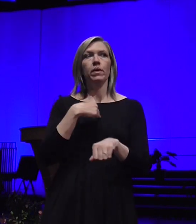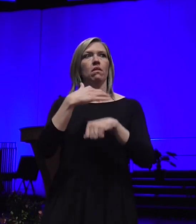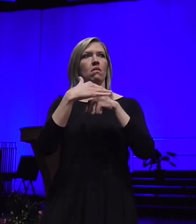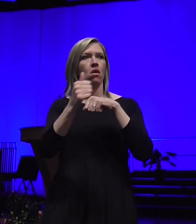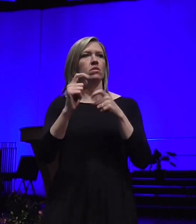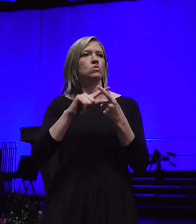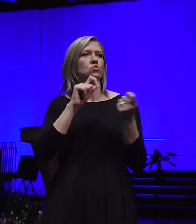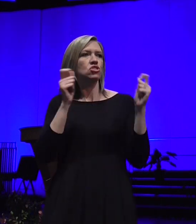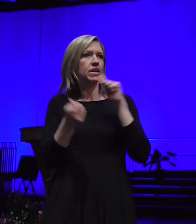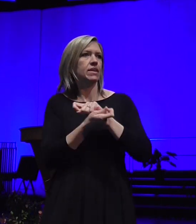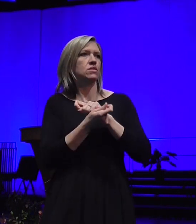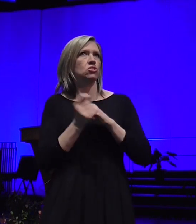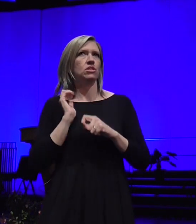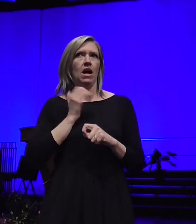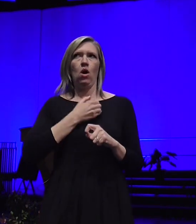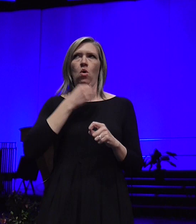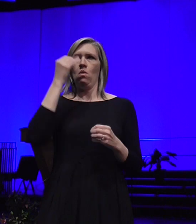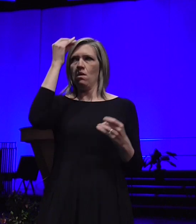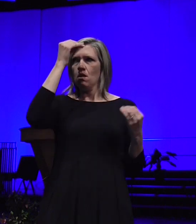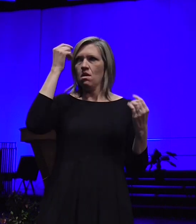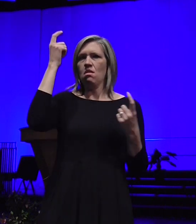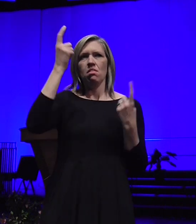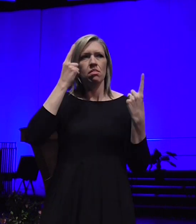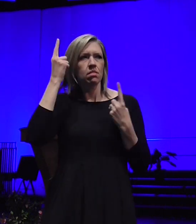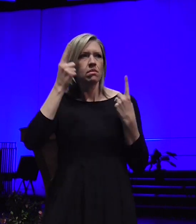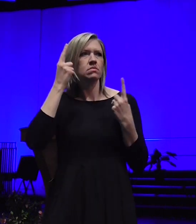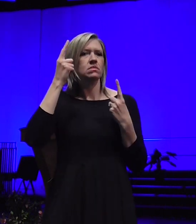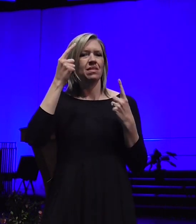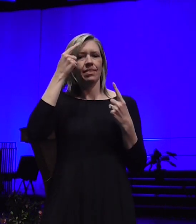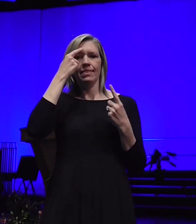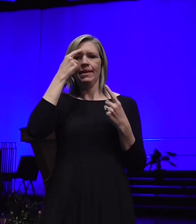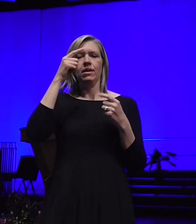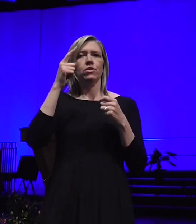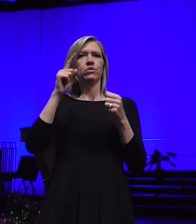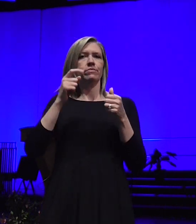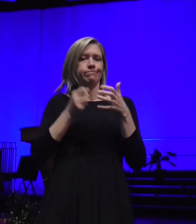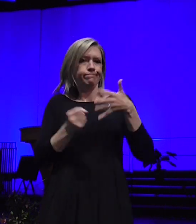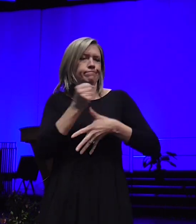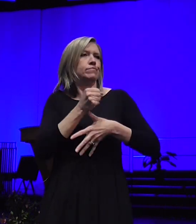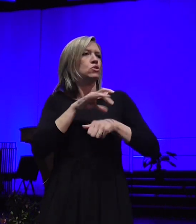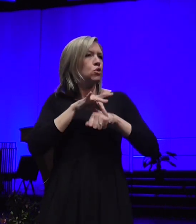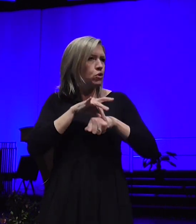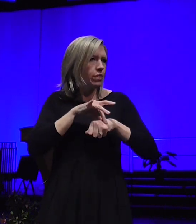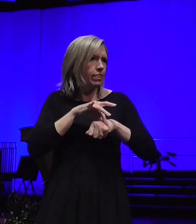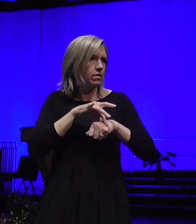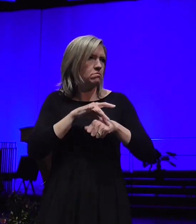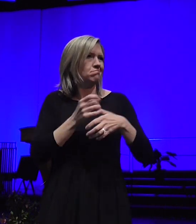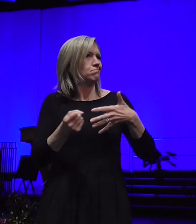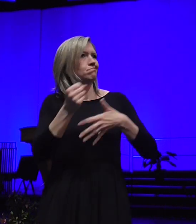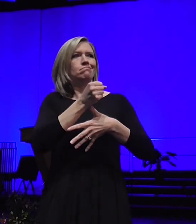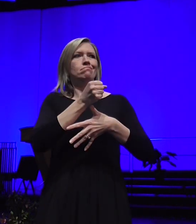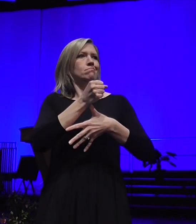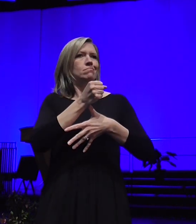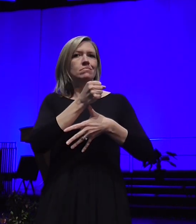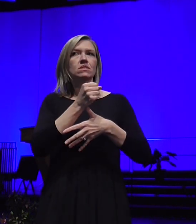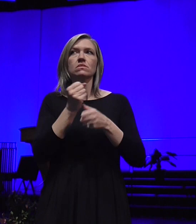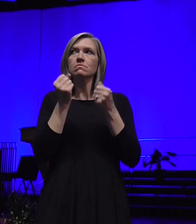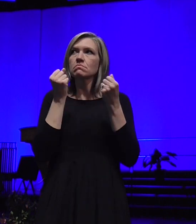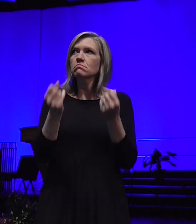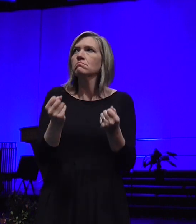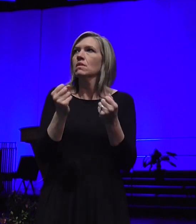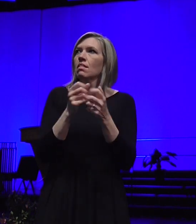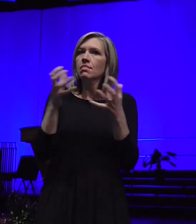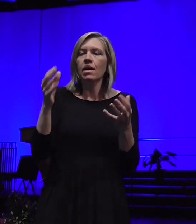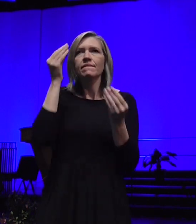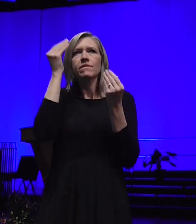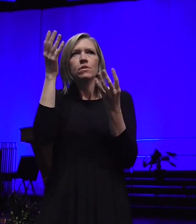consciousness and to think of ourselves as Earth citizens first. We get so much information about the things